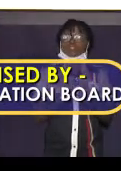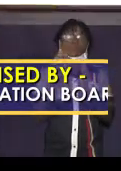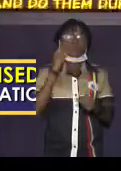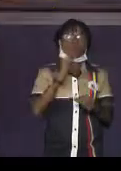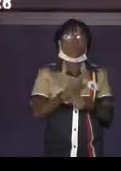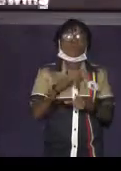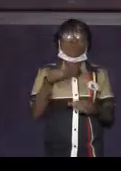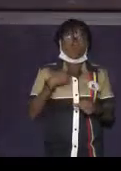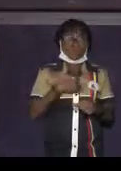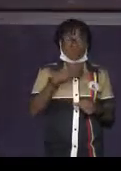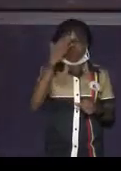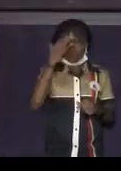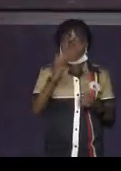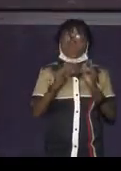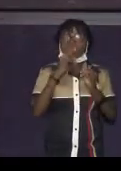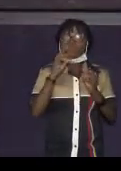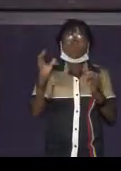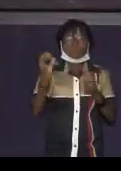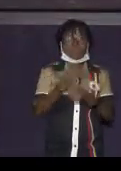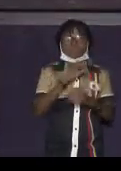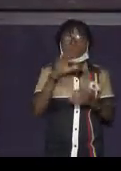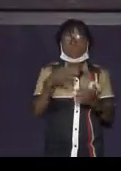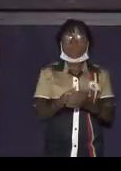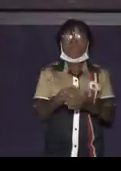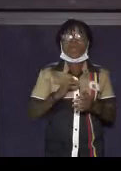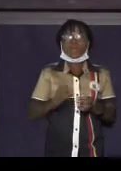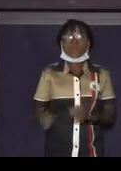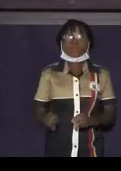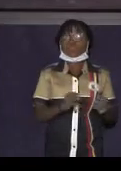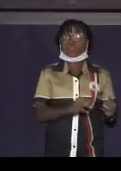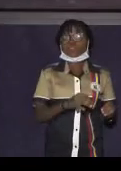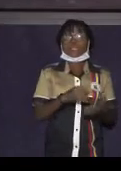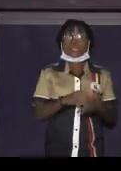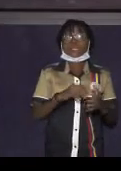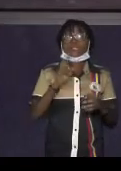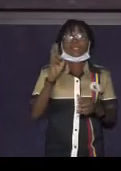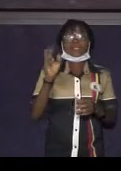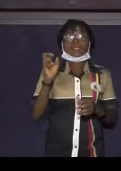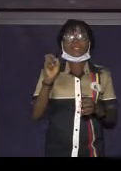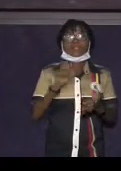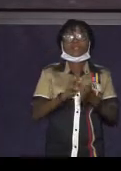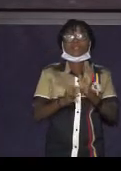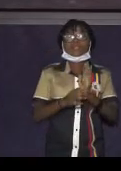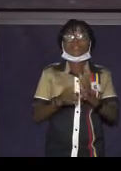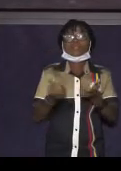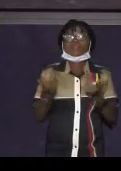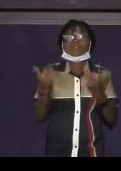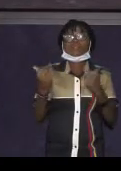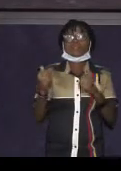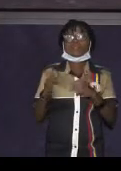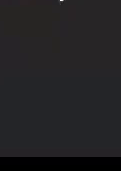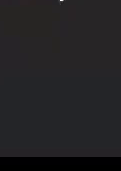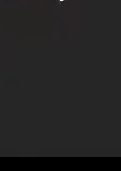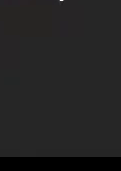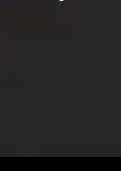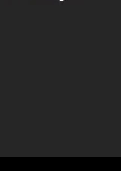coming up right about now. I want you to put this down in 30 seconds, and I'll be right back to sign off.